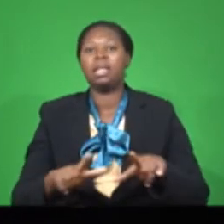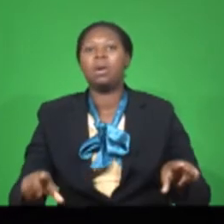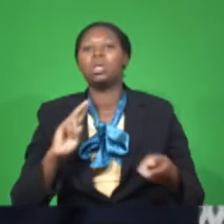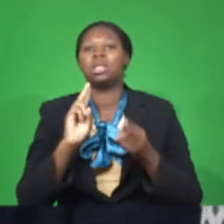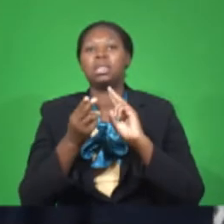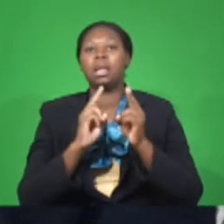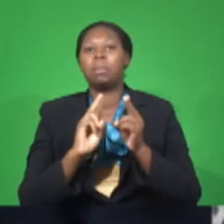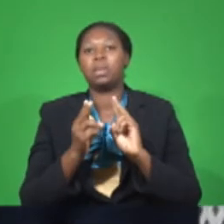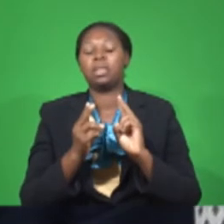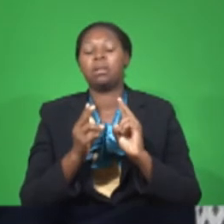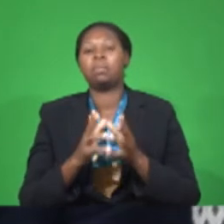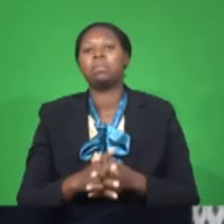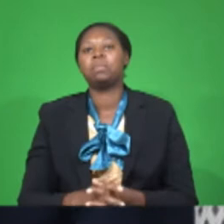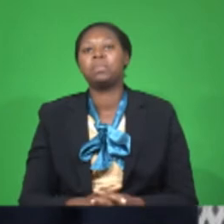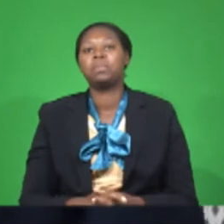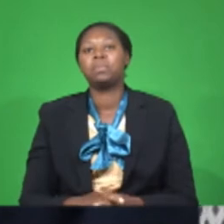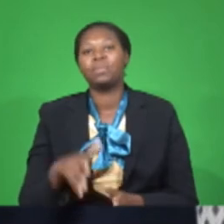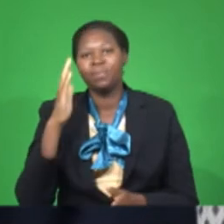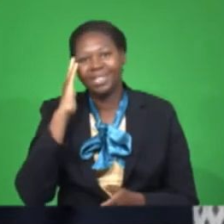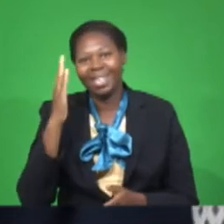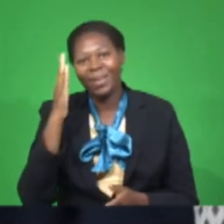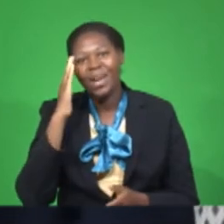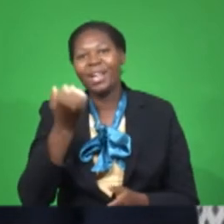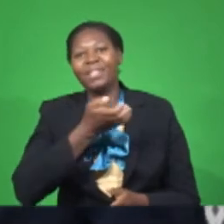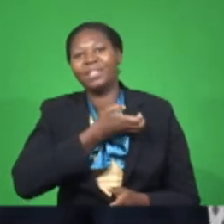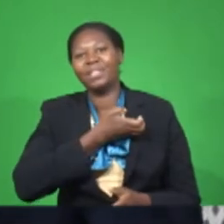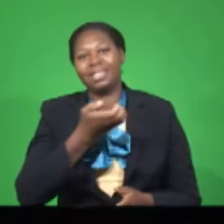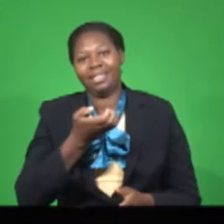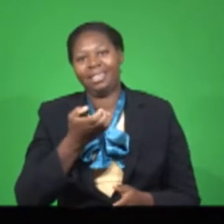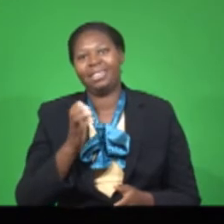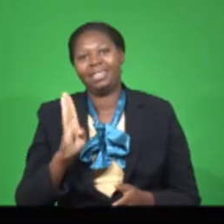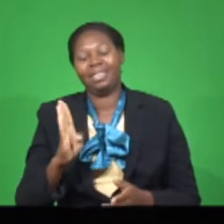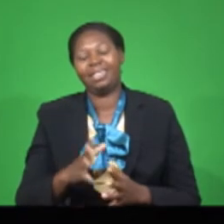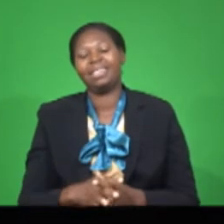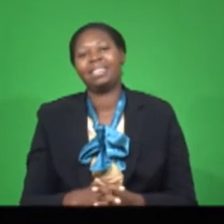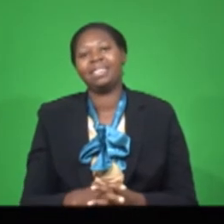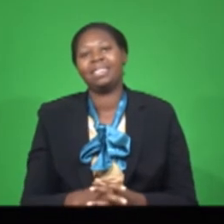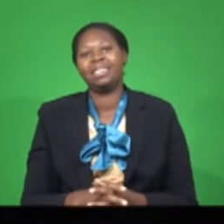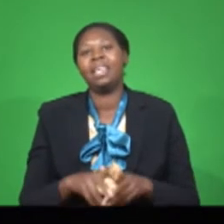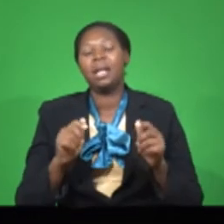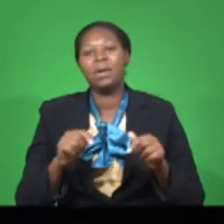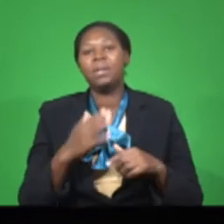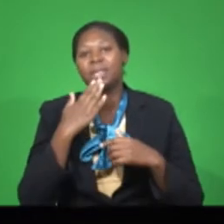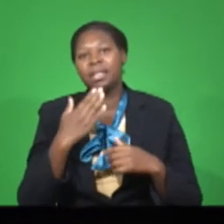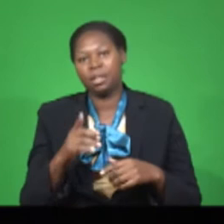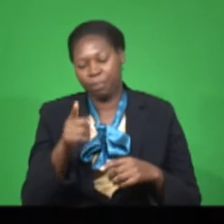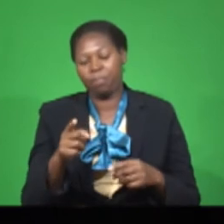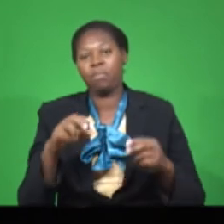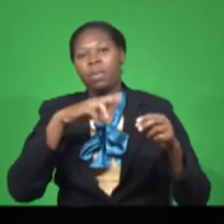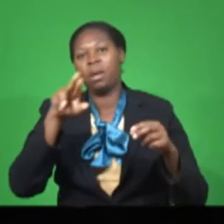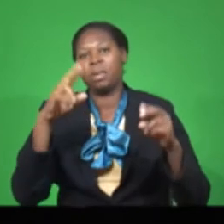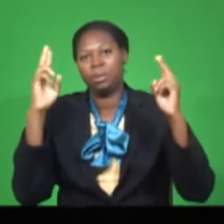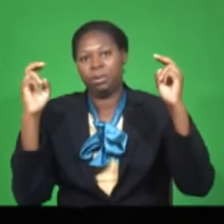Kwasewa tere. Wa tere, tino kuchingamizai. Tuna kutenda. Musorodo eni nyaya tina onas. Notiwo